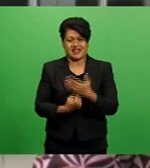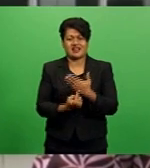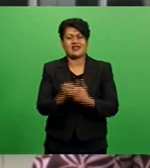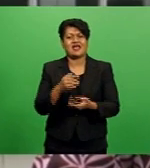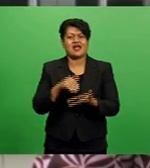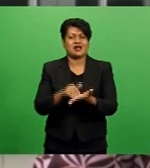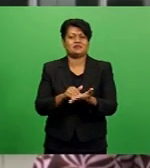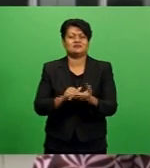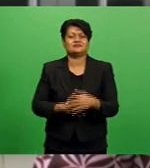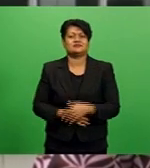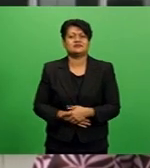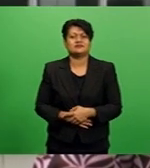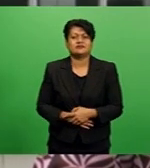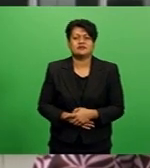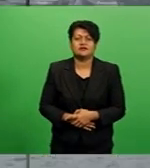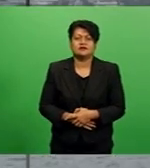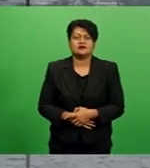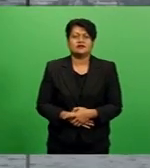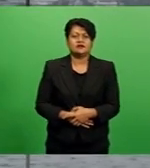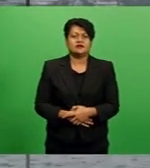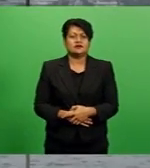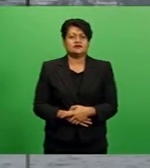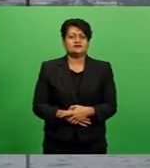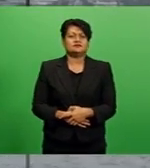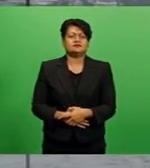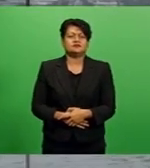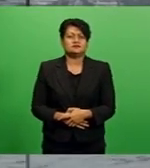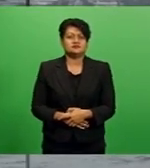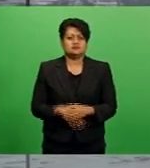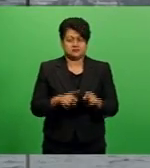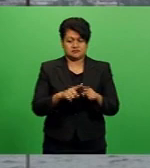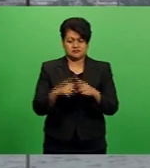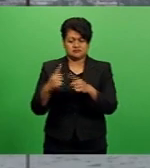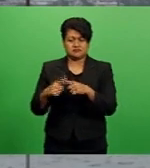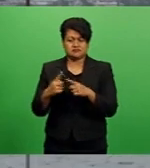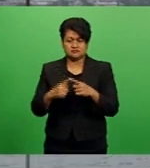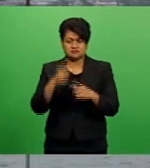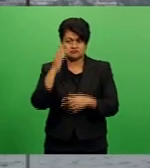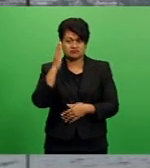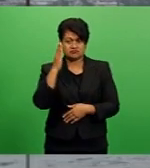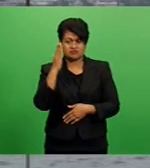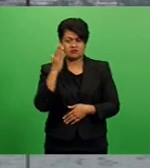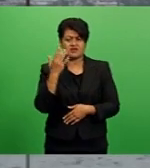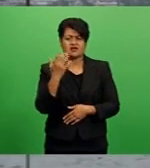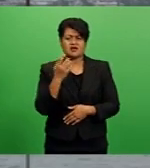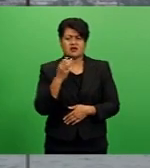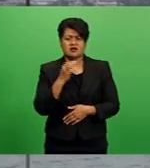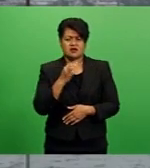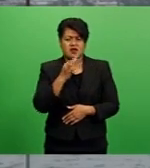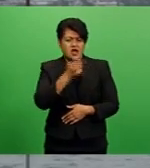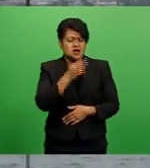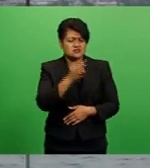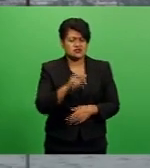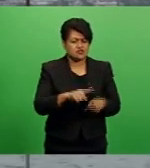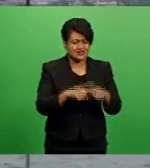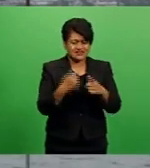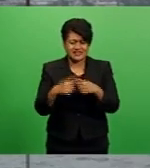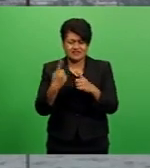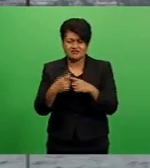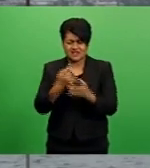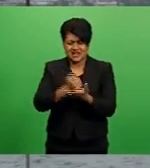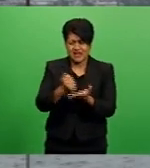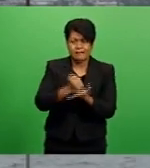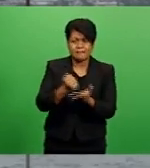Nunga, FBC News. Different schools are requesting different numbers of exercise books for the new school